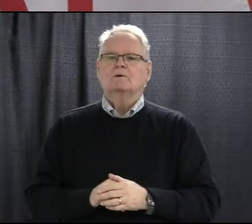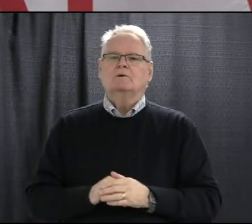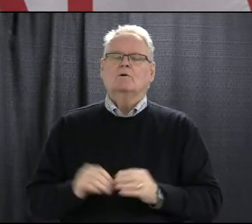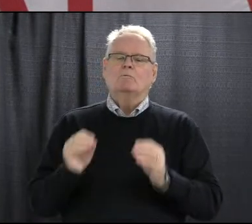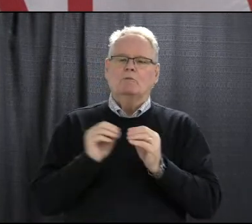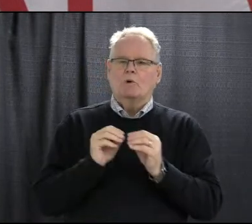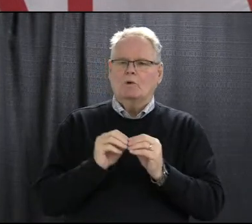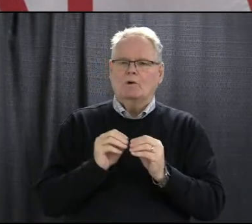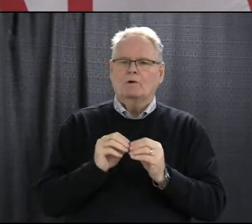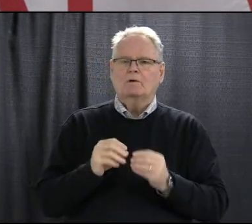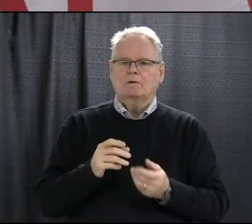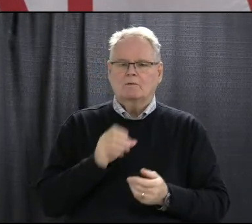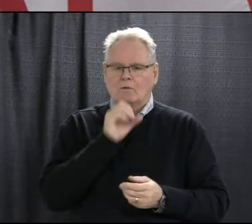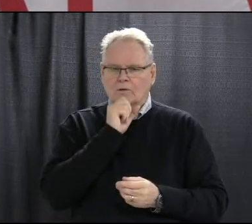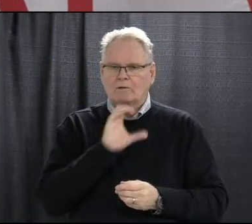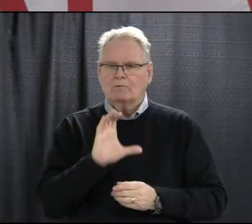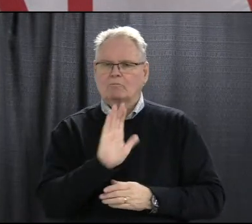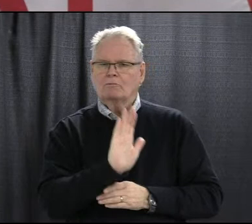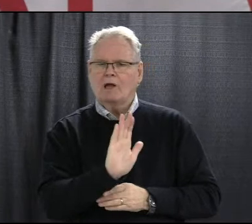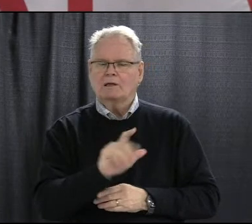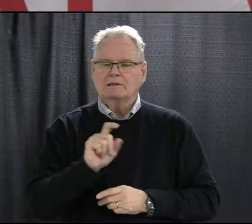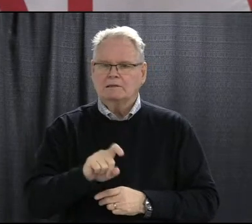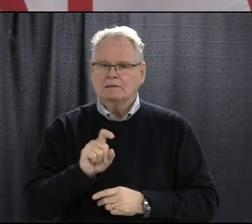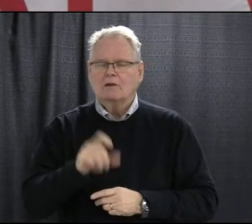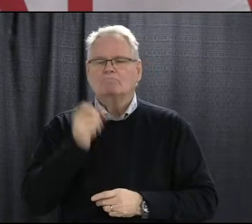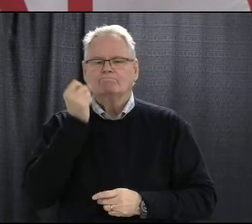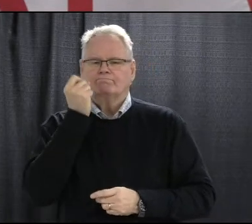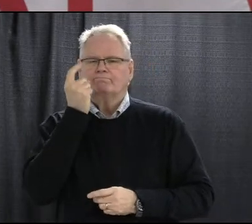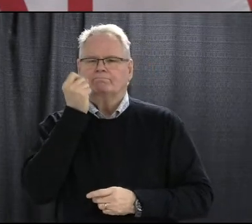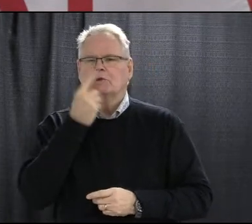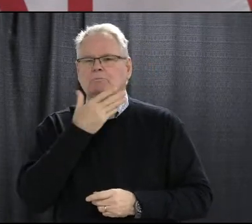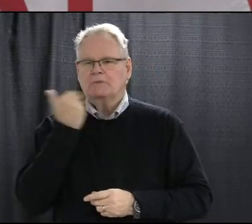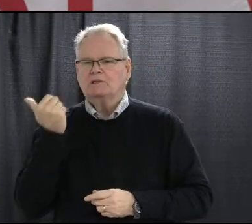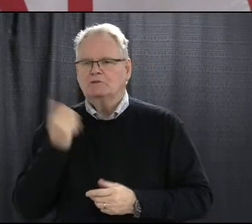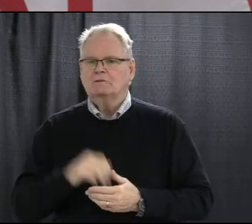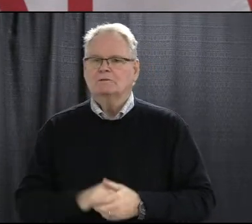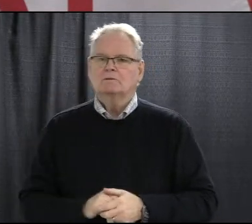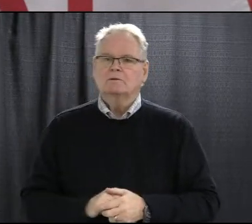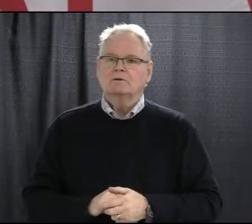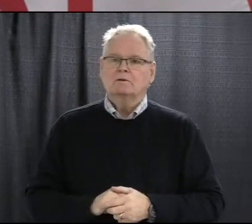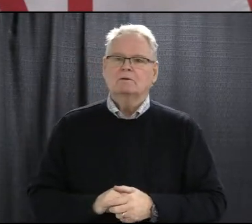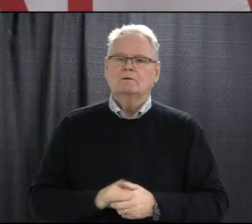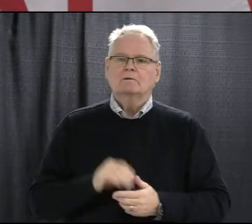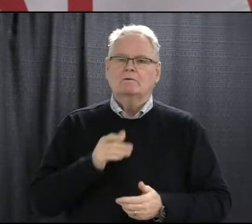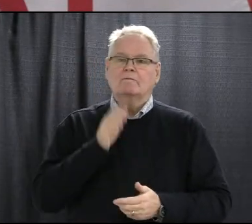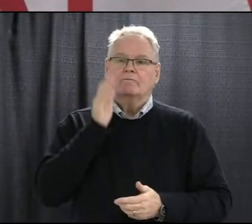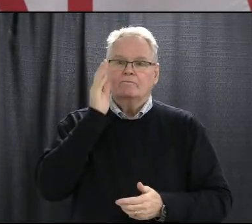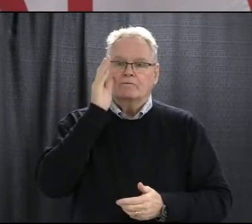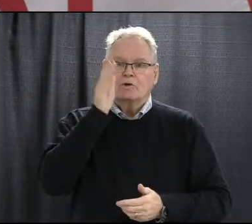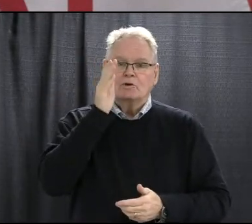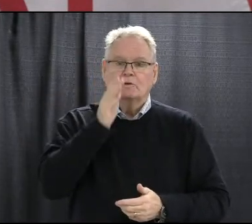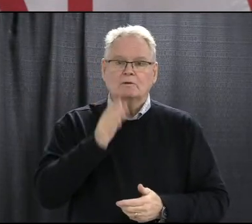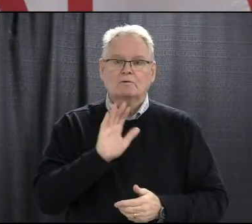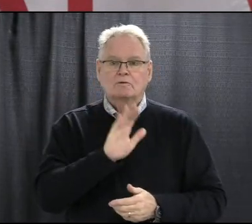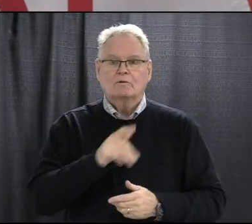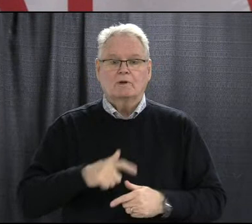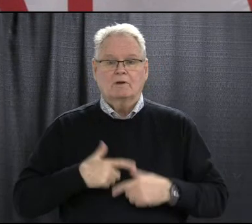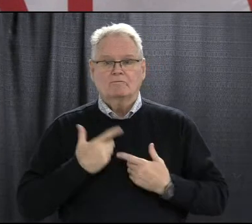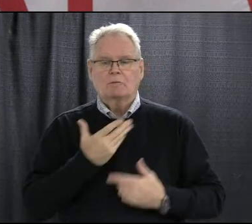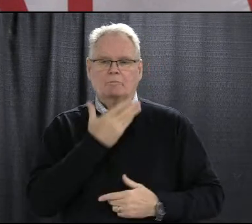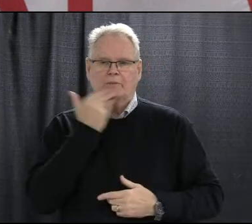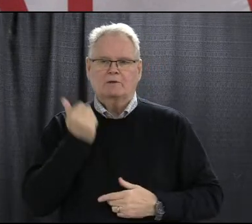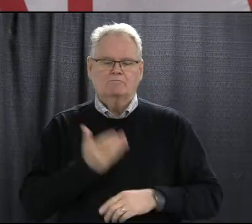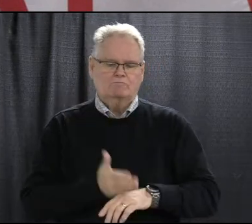older adults, which will improve healthcare outcomes, improve quality of life, and help enable seniors